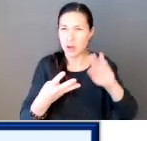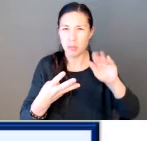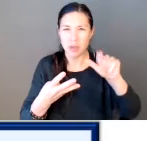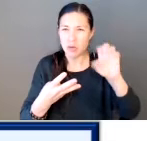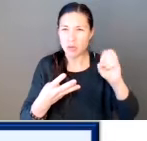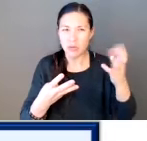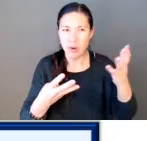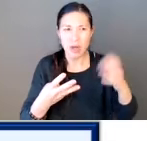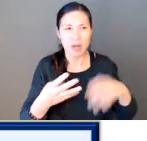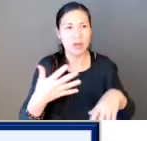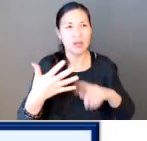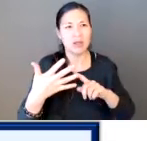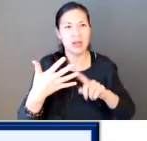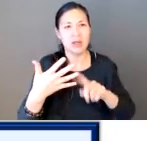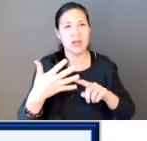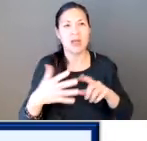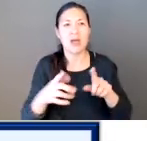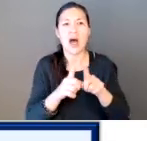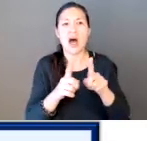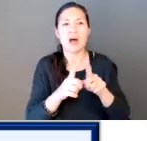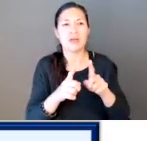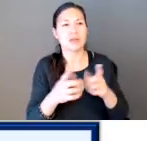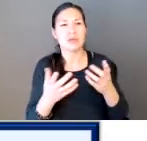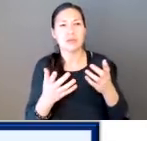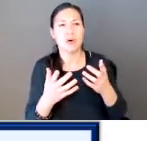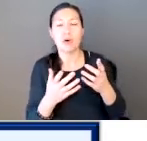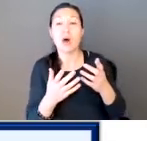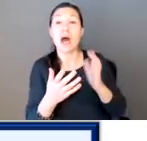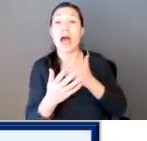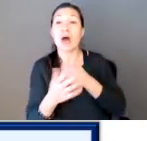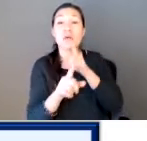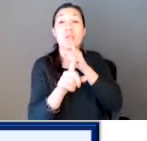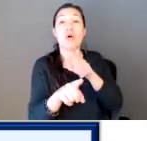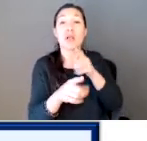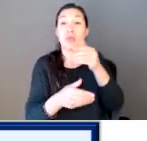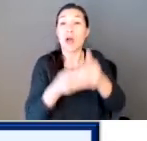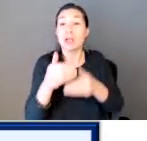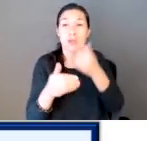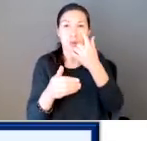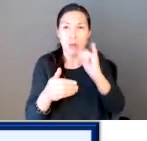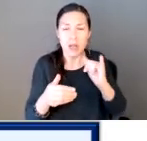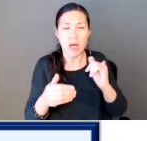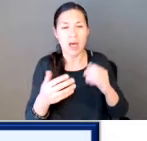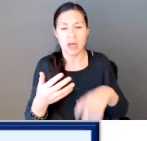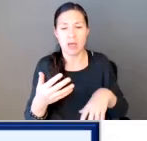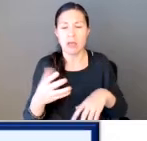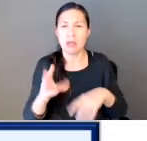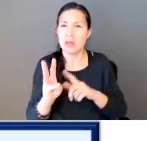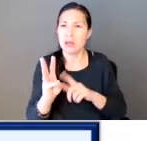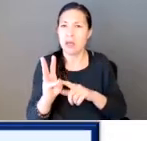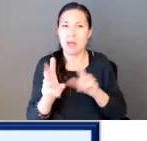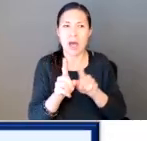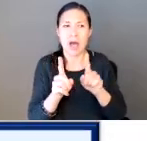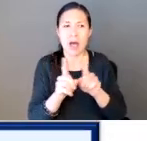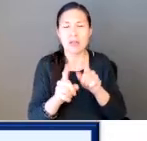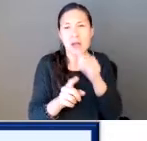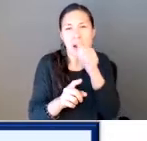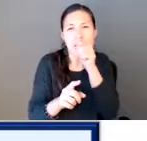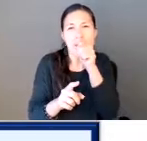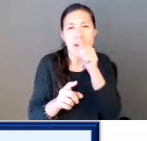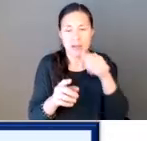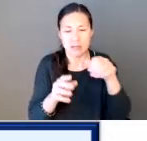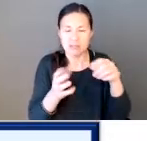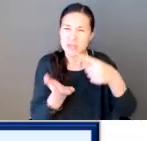little bit for reporting for those who haven't reported in a while, and then also outline confidentiality and